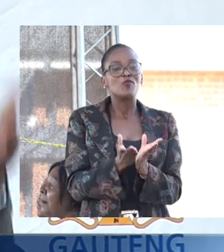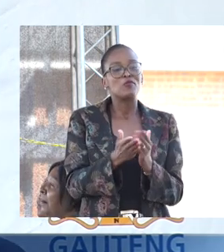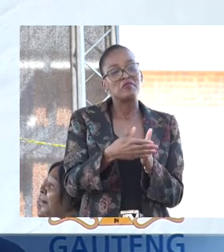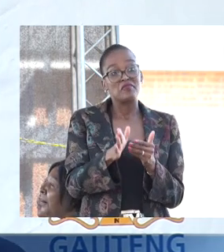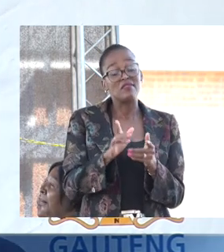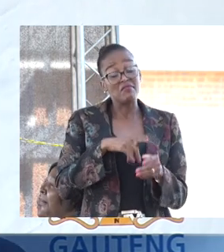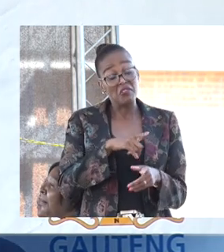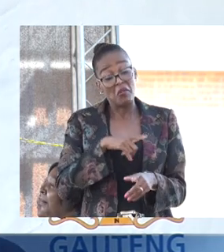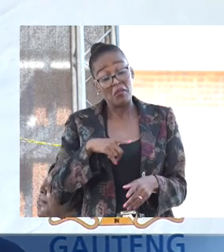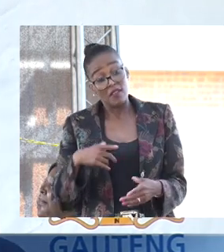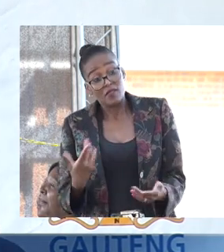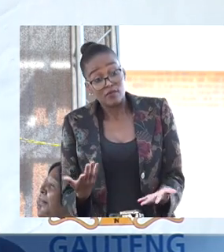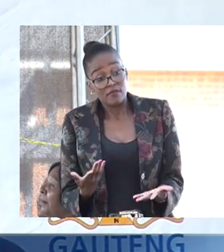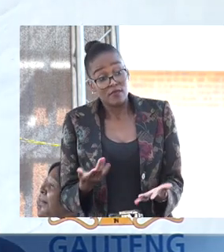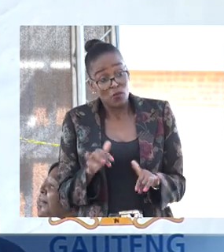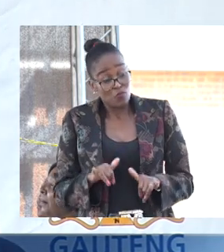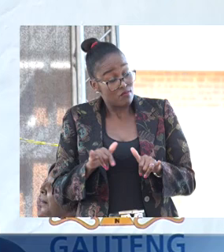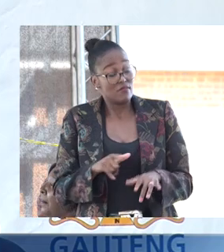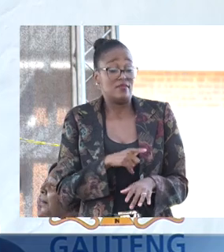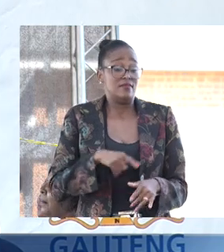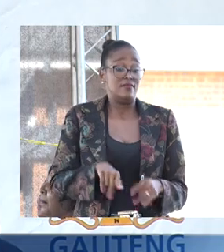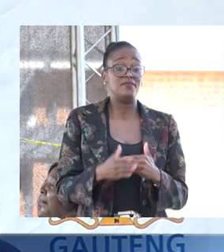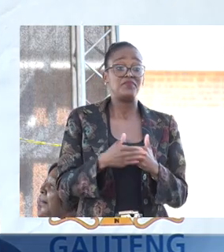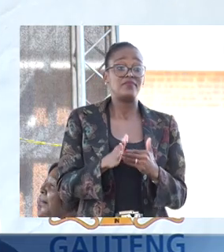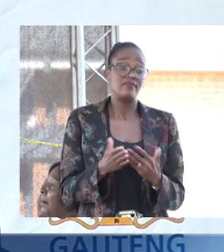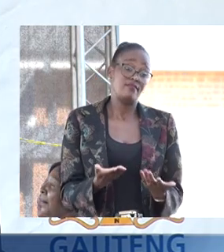That's how long we've been waiting for this school.